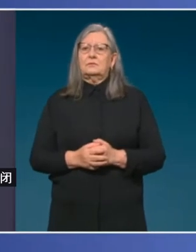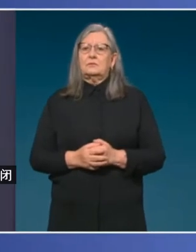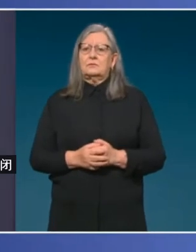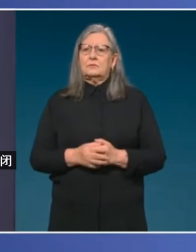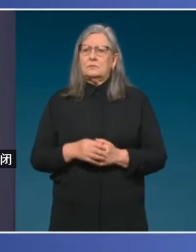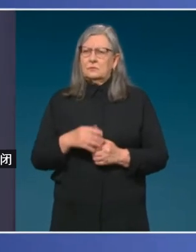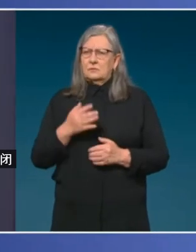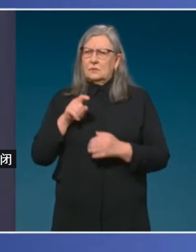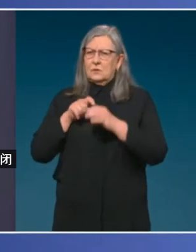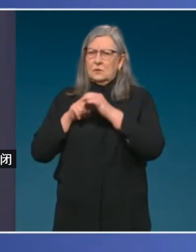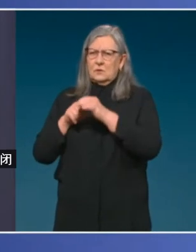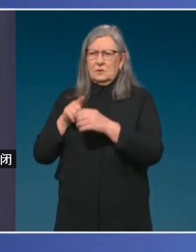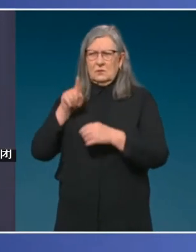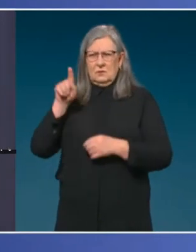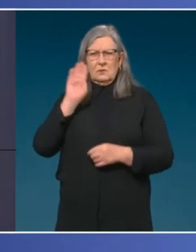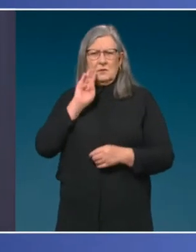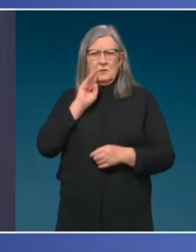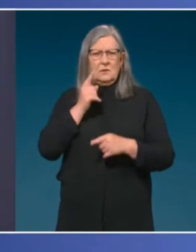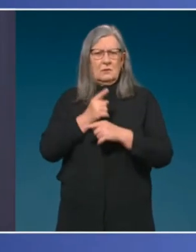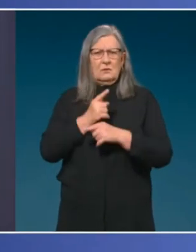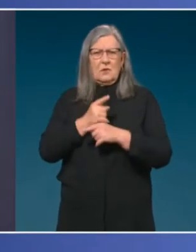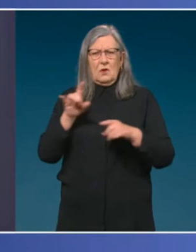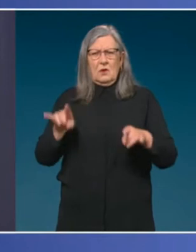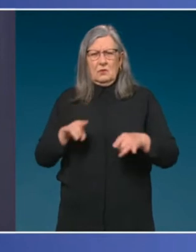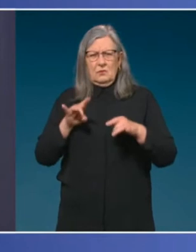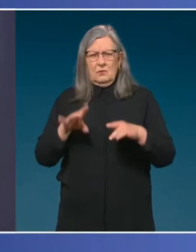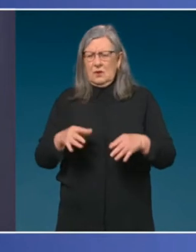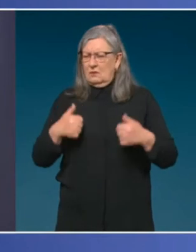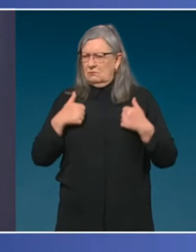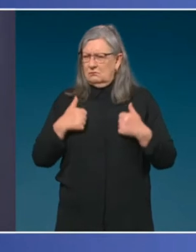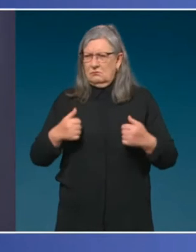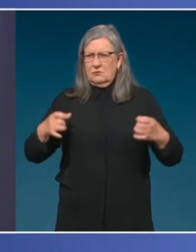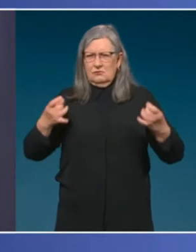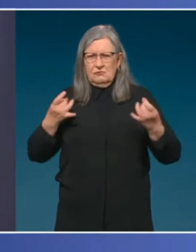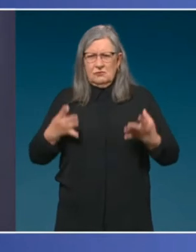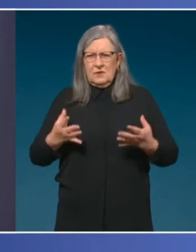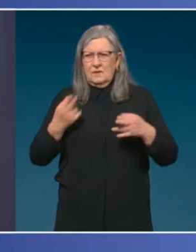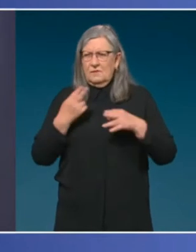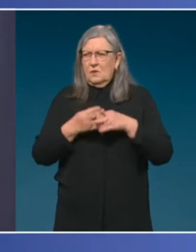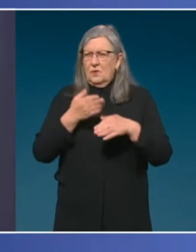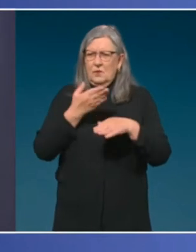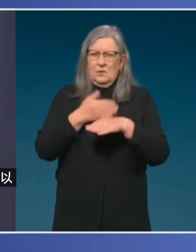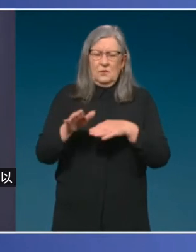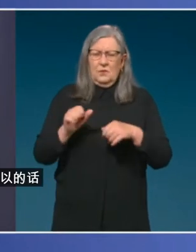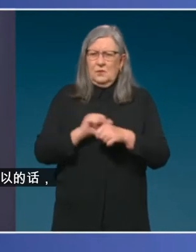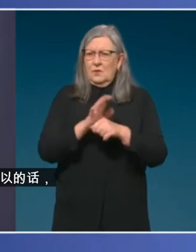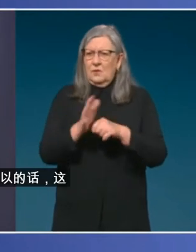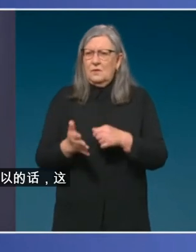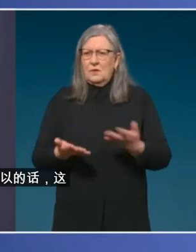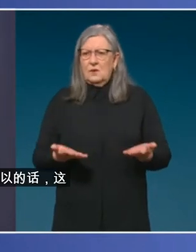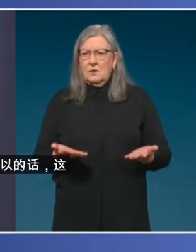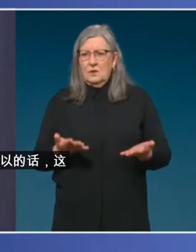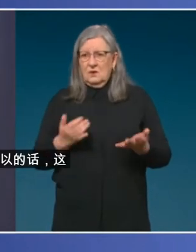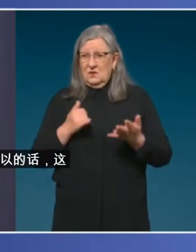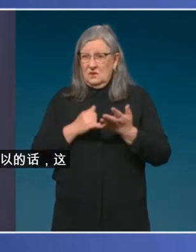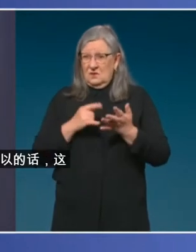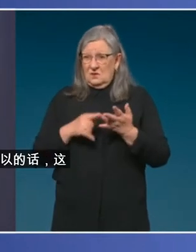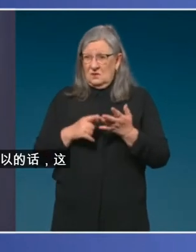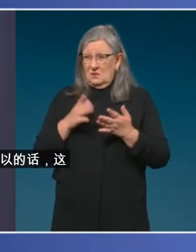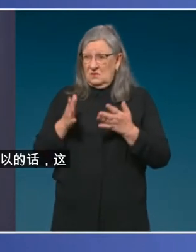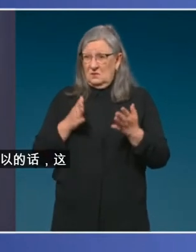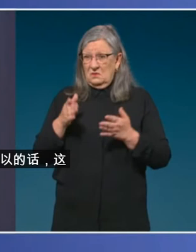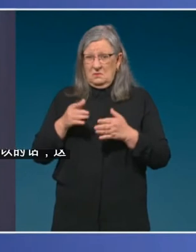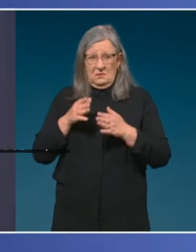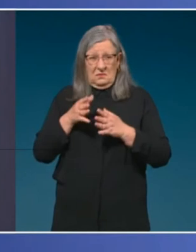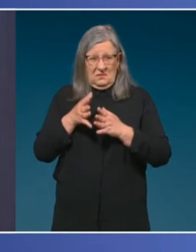is shutting the border to certain countries a proportionate response? And secondly, to both ministers, if I may, this is unlikely to be the last